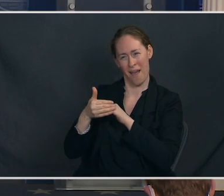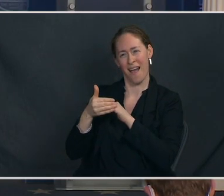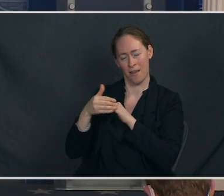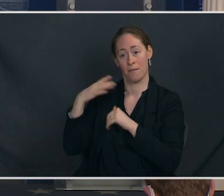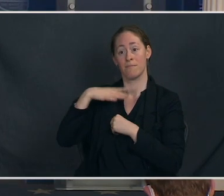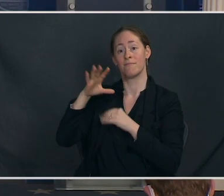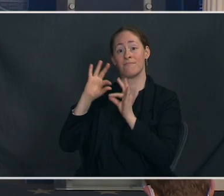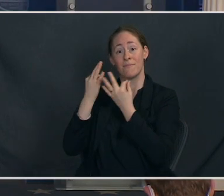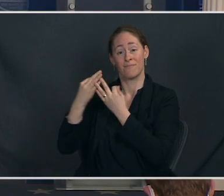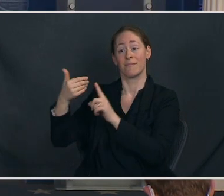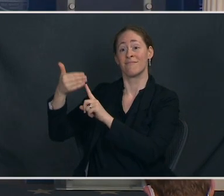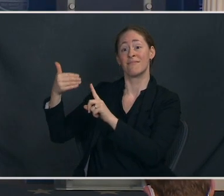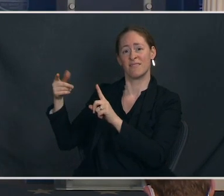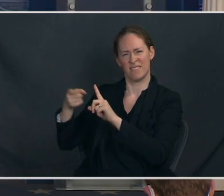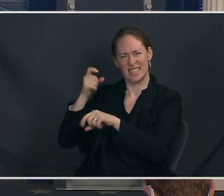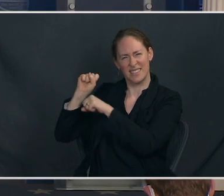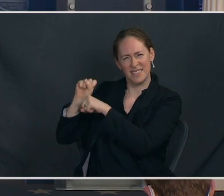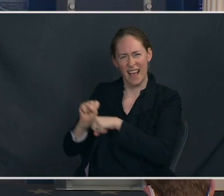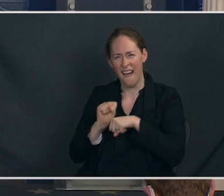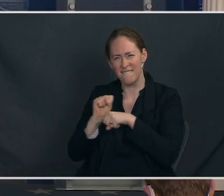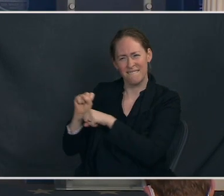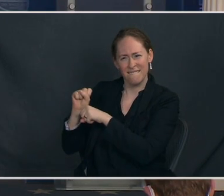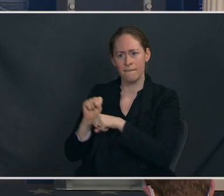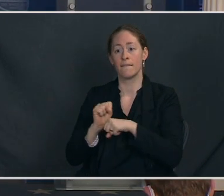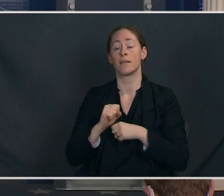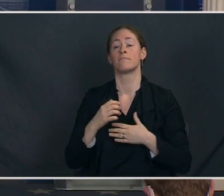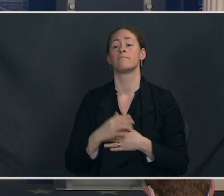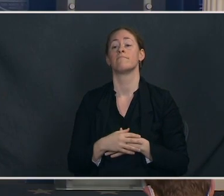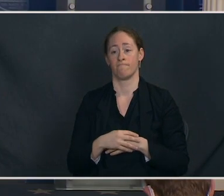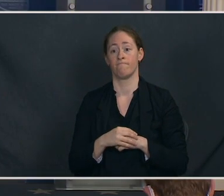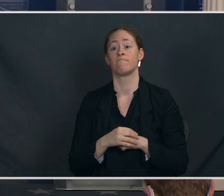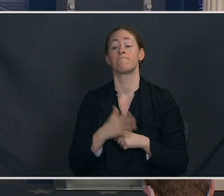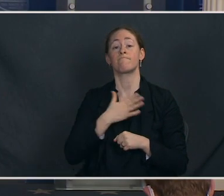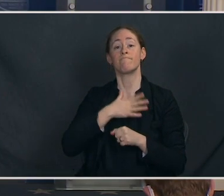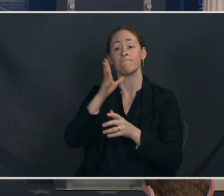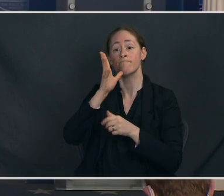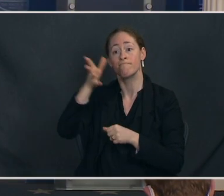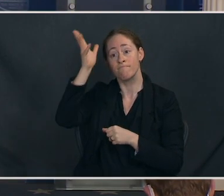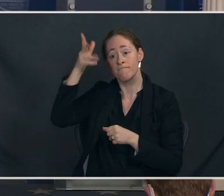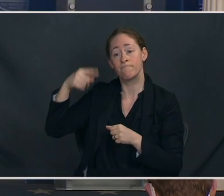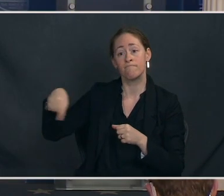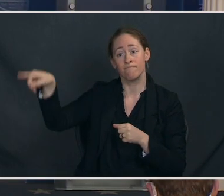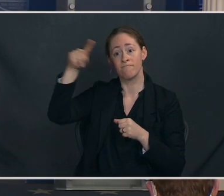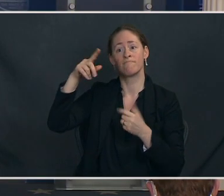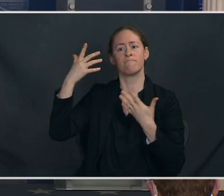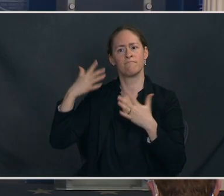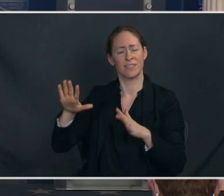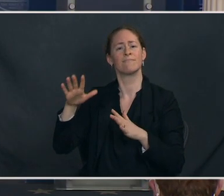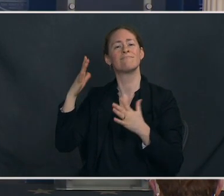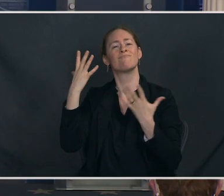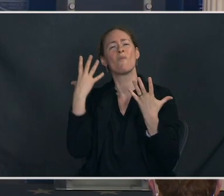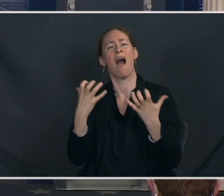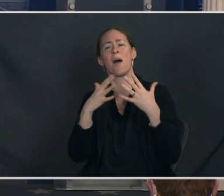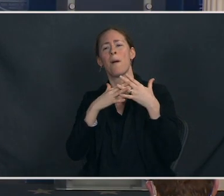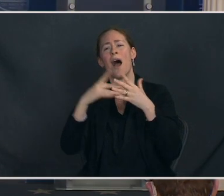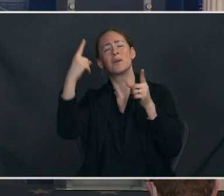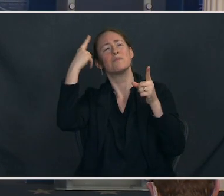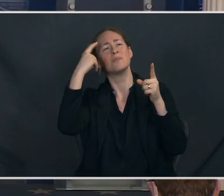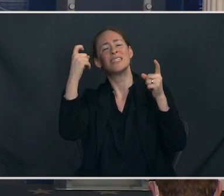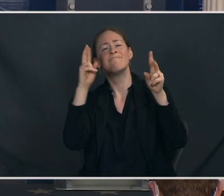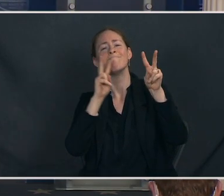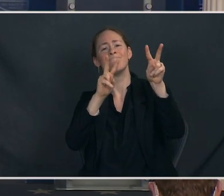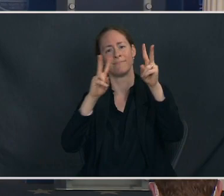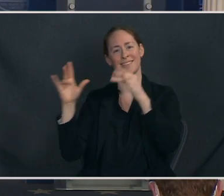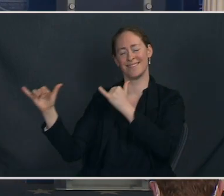My grandparents and my parents are beneficiaries of the American dream, and so am I. My family's story is